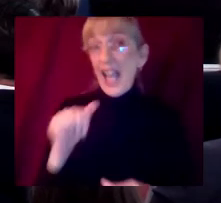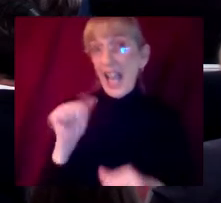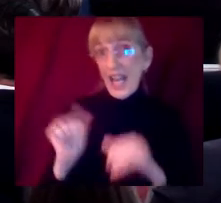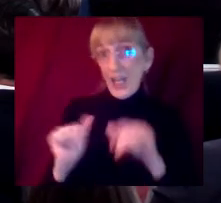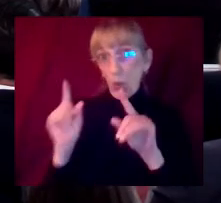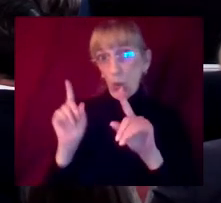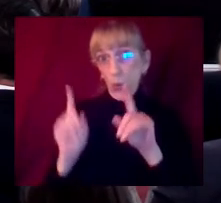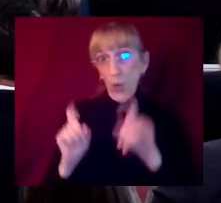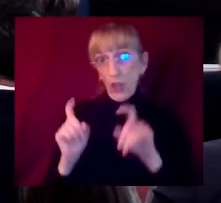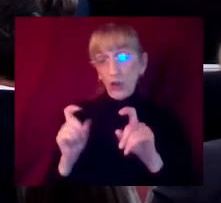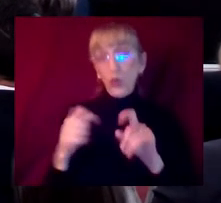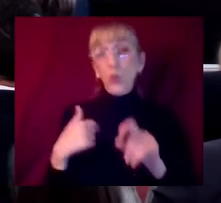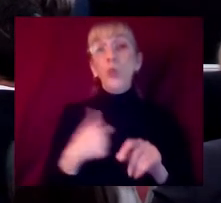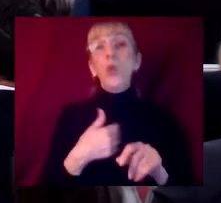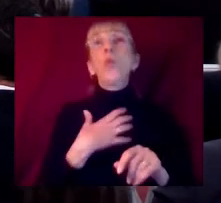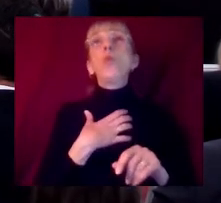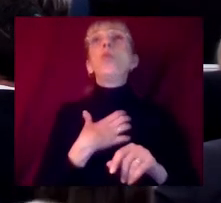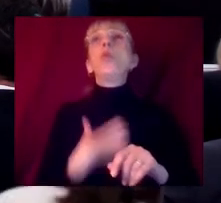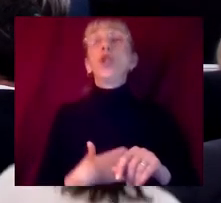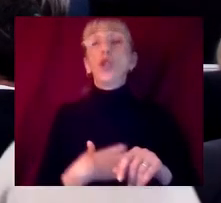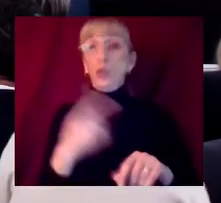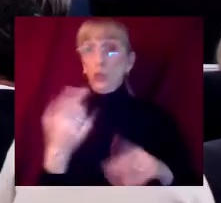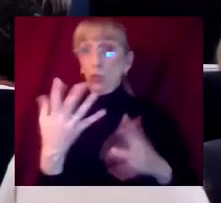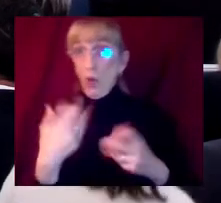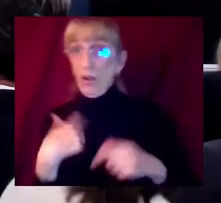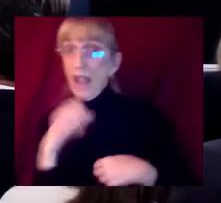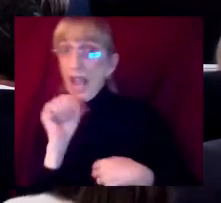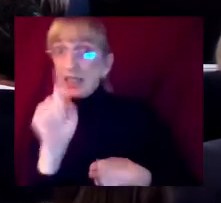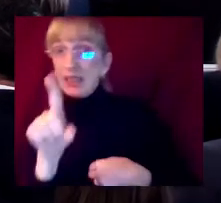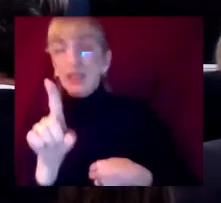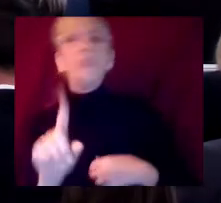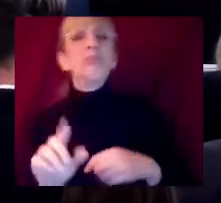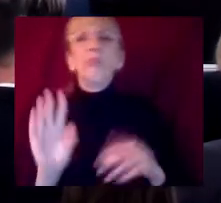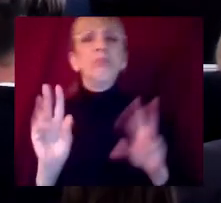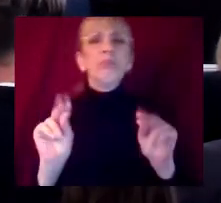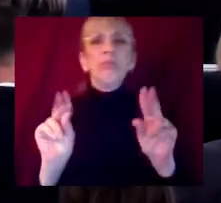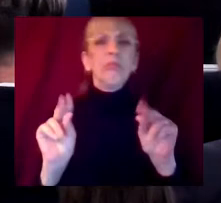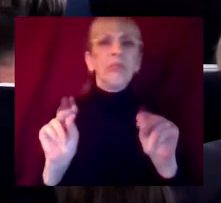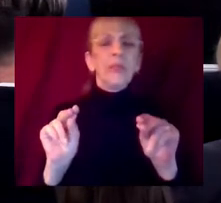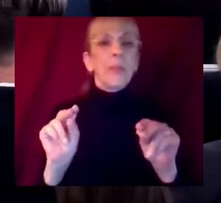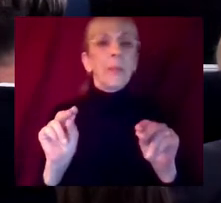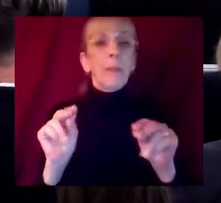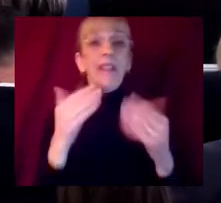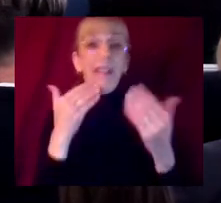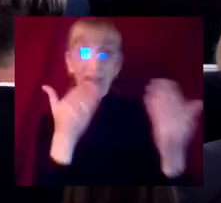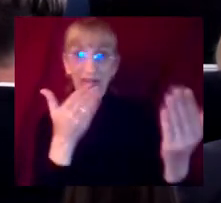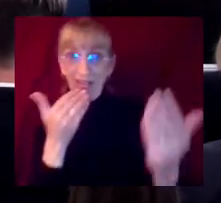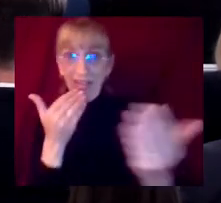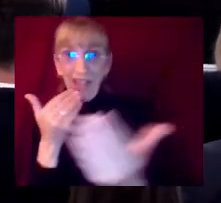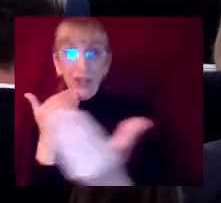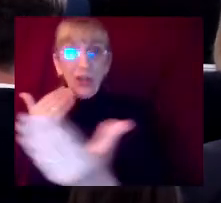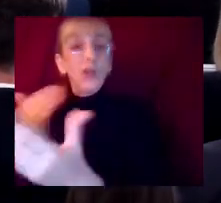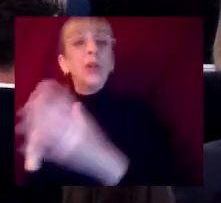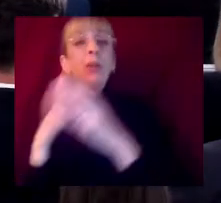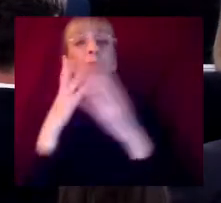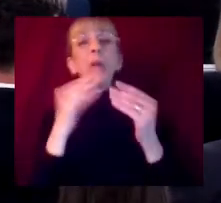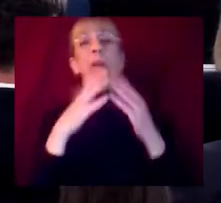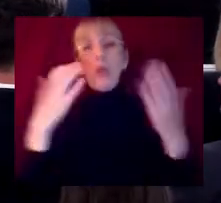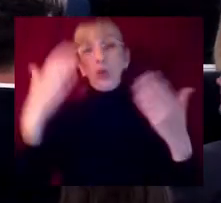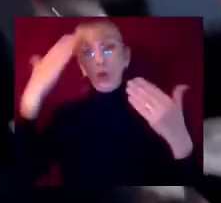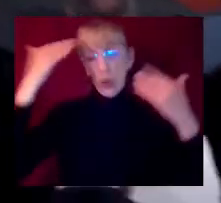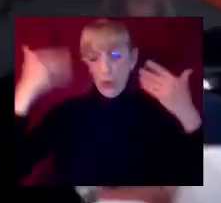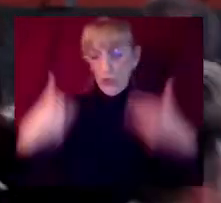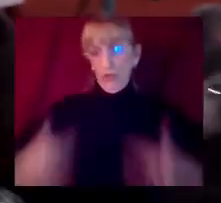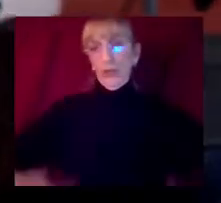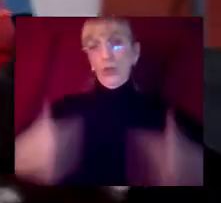Are there any questions we wished we had asked you? No, I just want to again thank all of you. I guess everybody pretty much knows who I am. I'm all